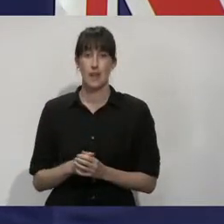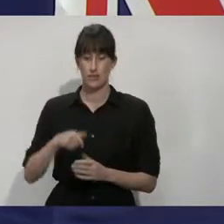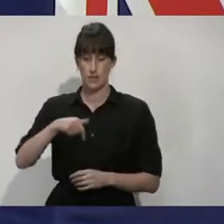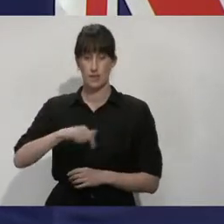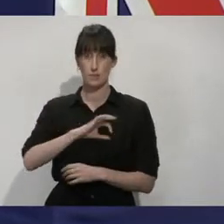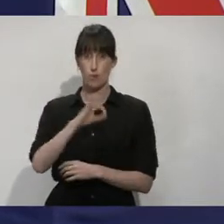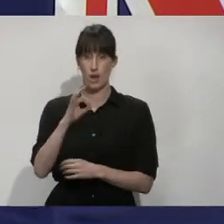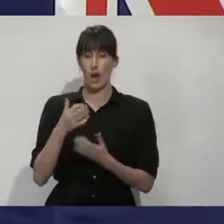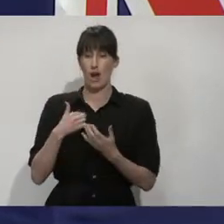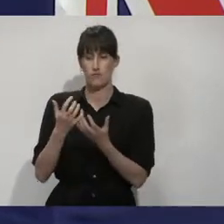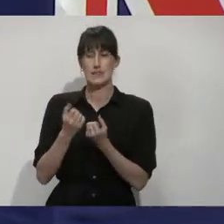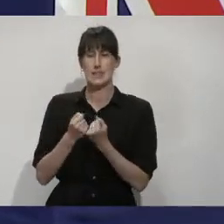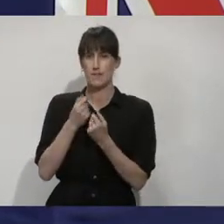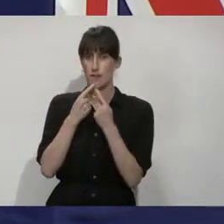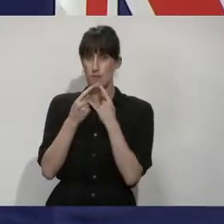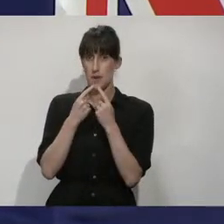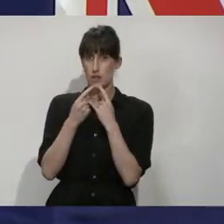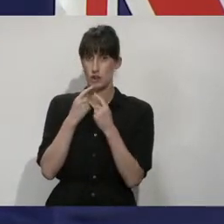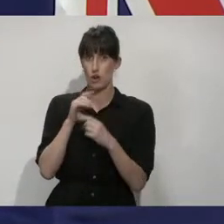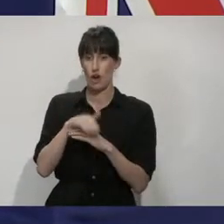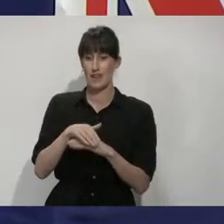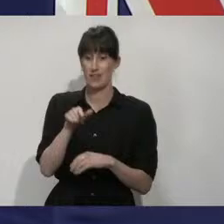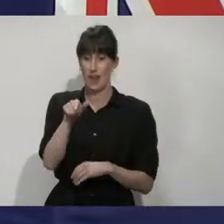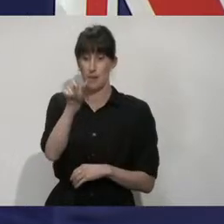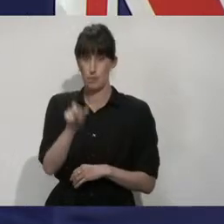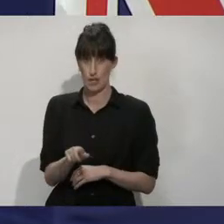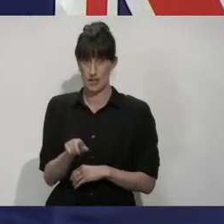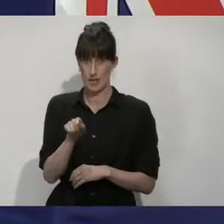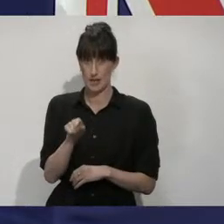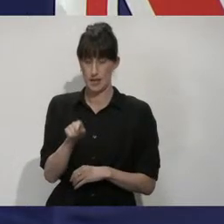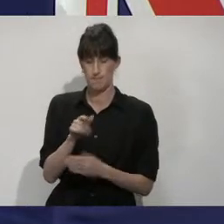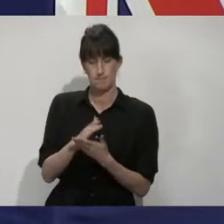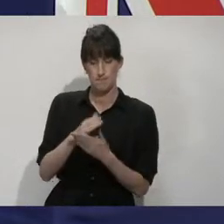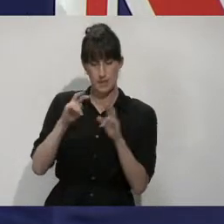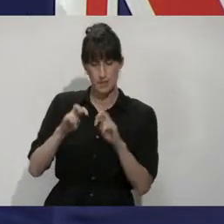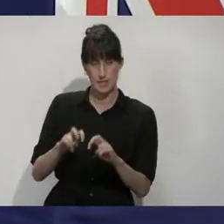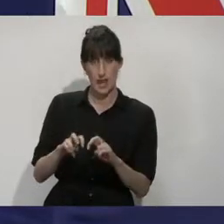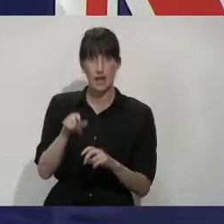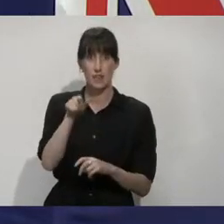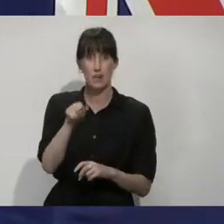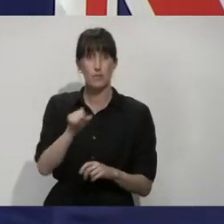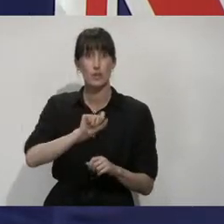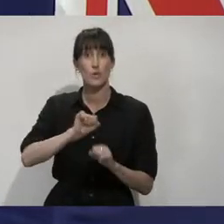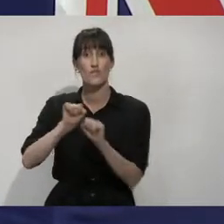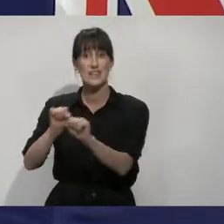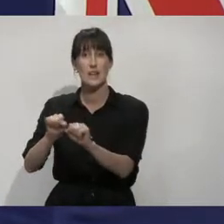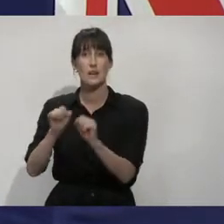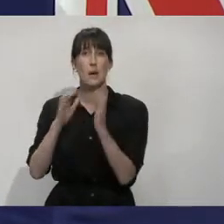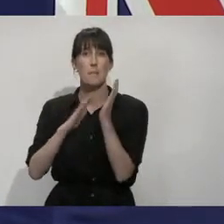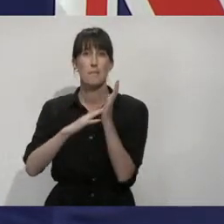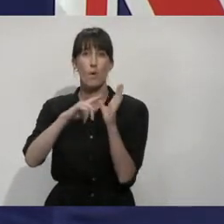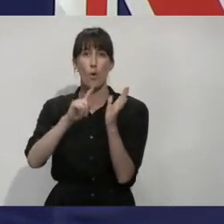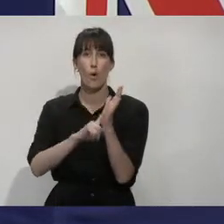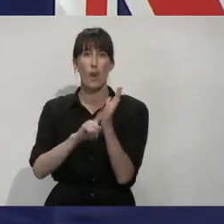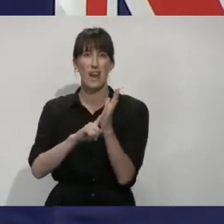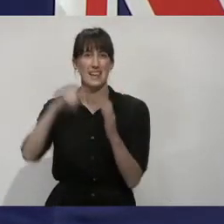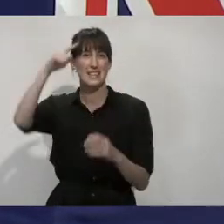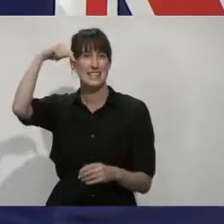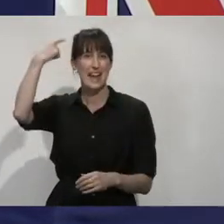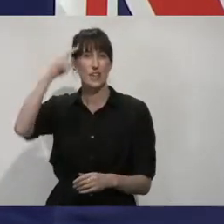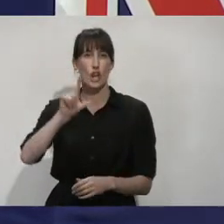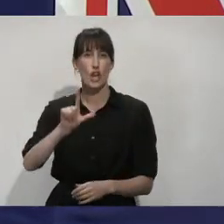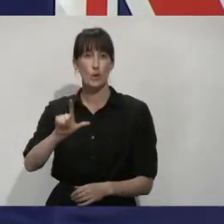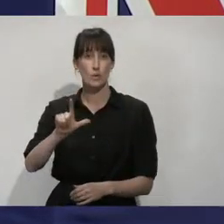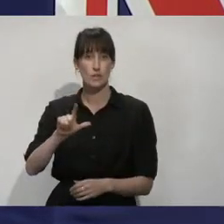this morning, this latter person was at St Luke's Mall on the morning of Wednesday, the 12th of August. Of course, since